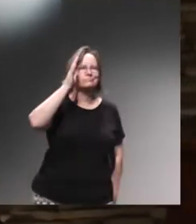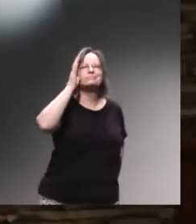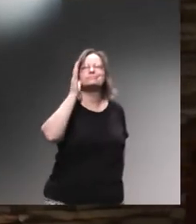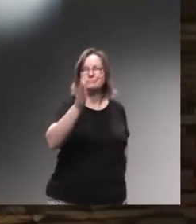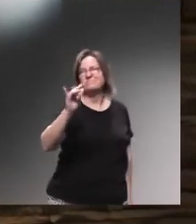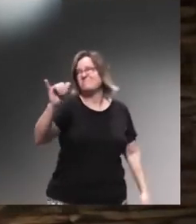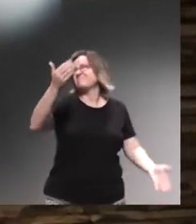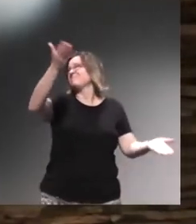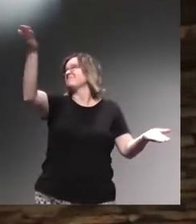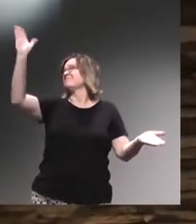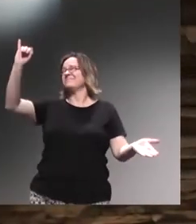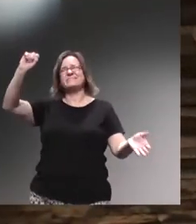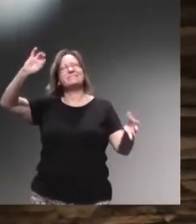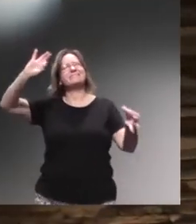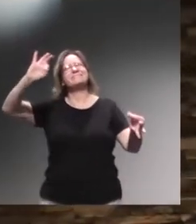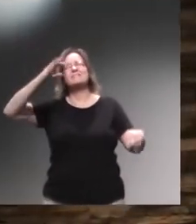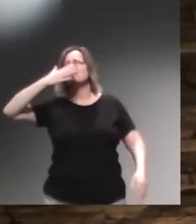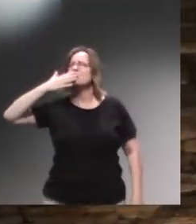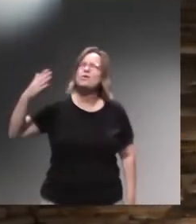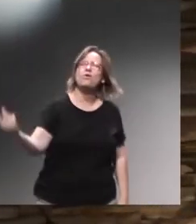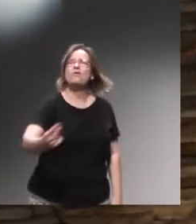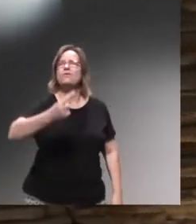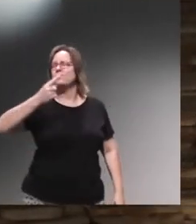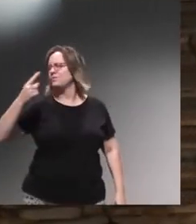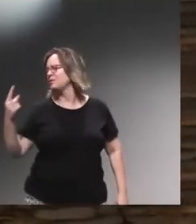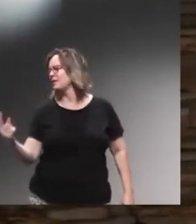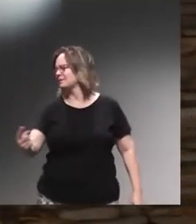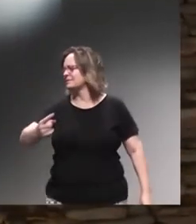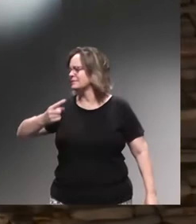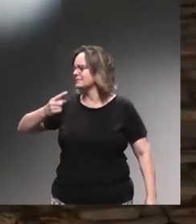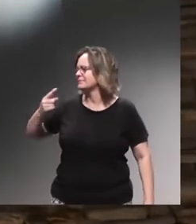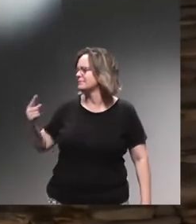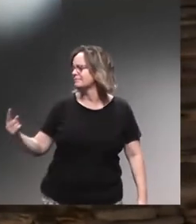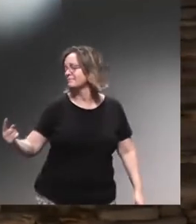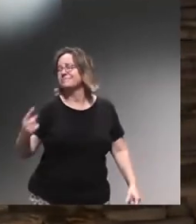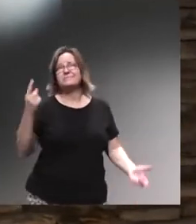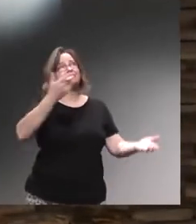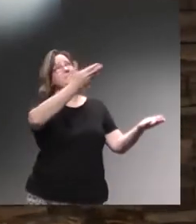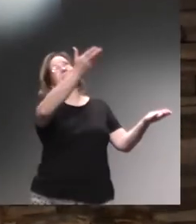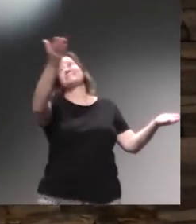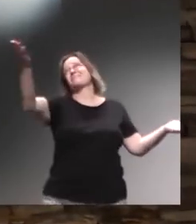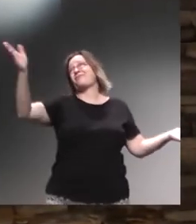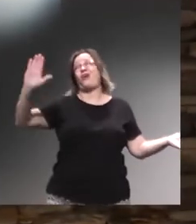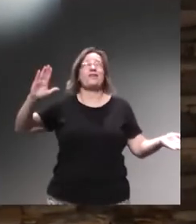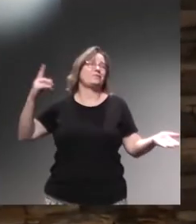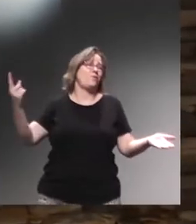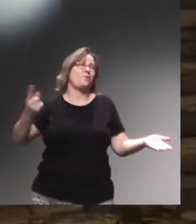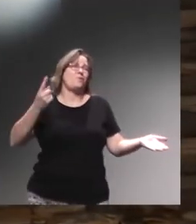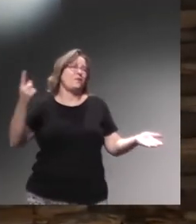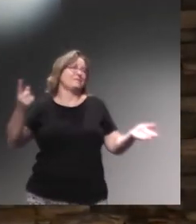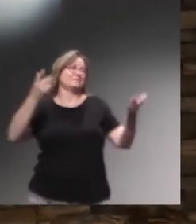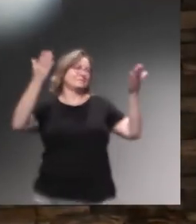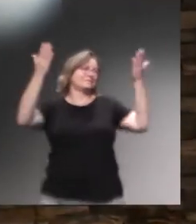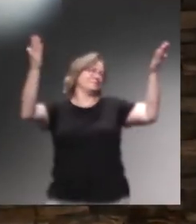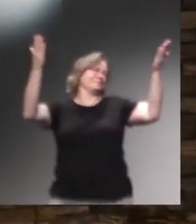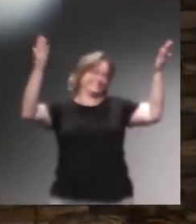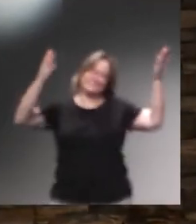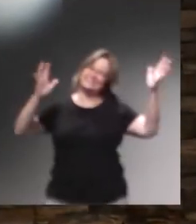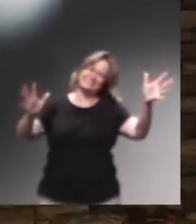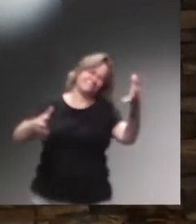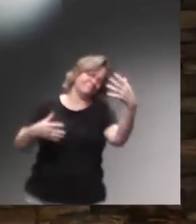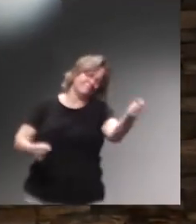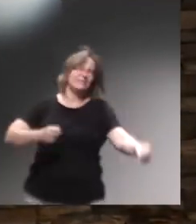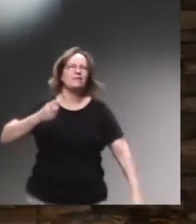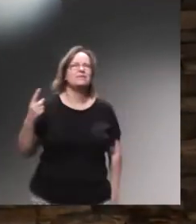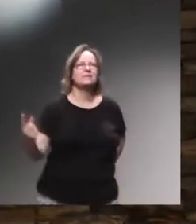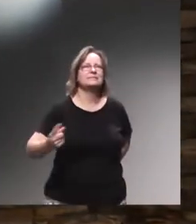the time. God is so good. All the time. God is so good. So good. So